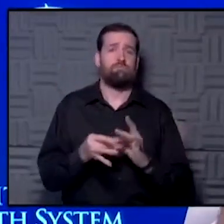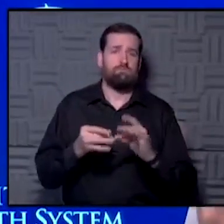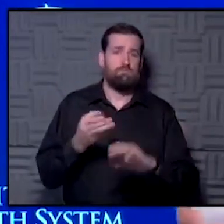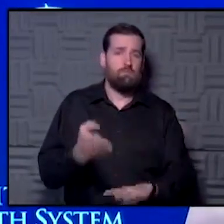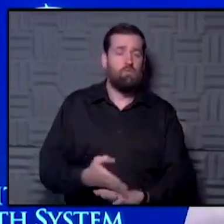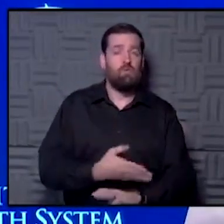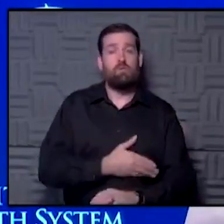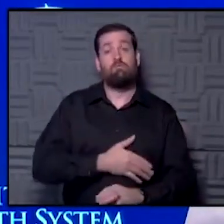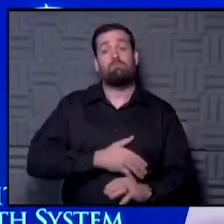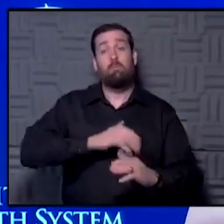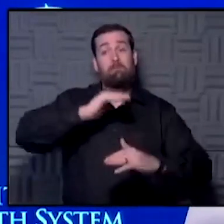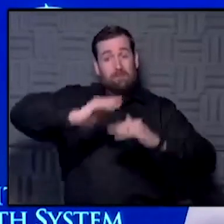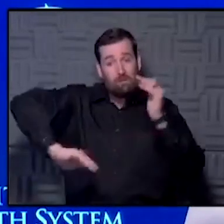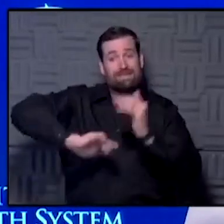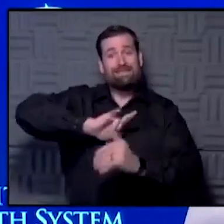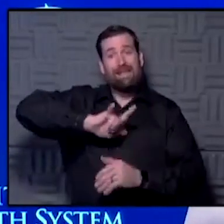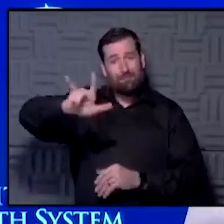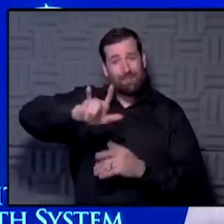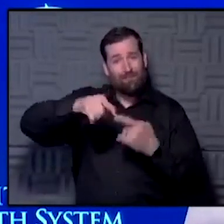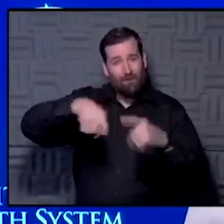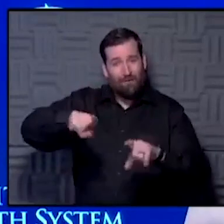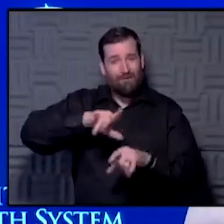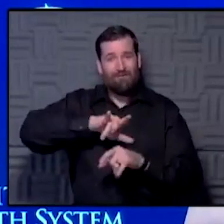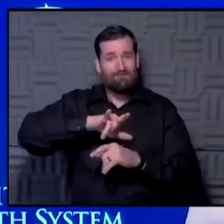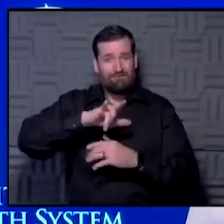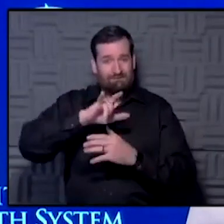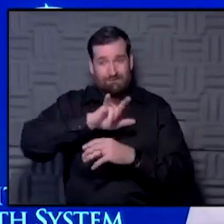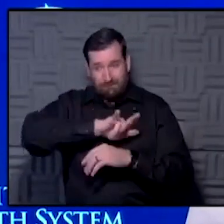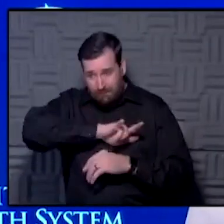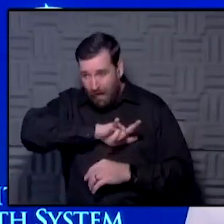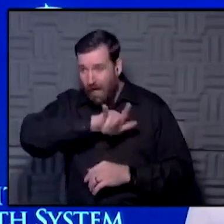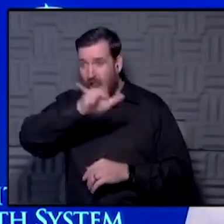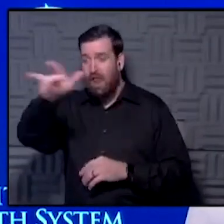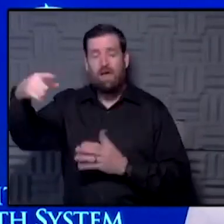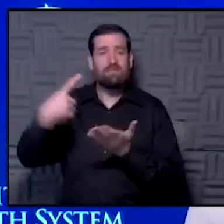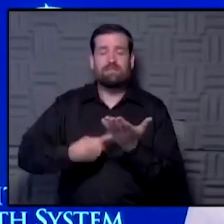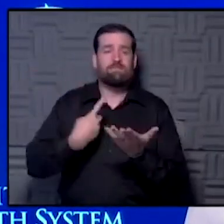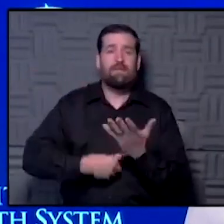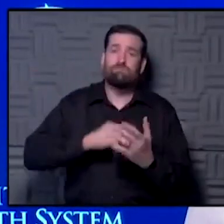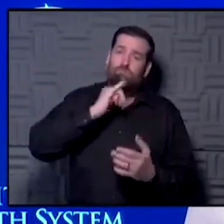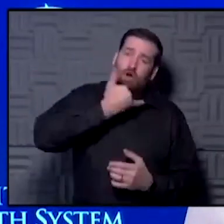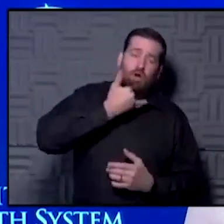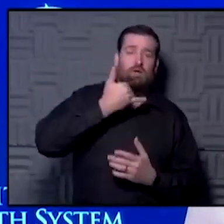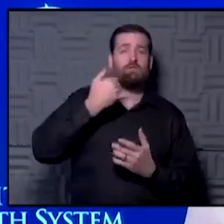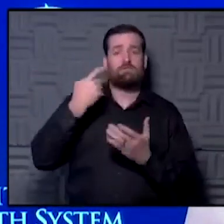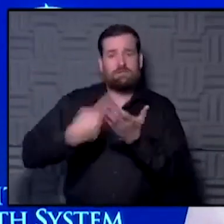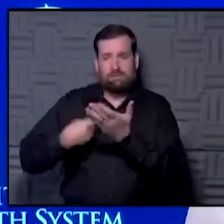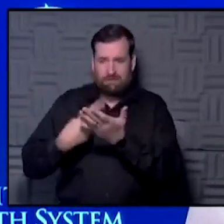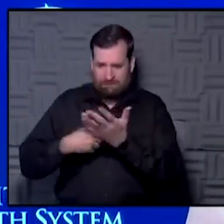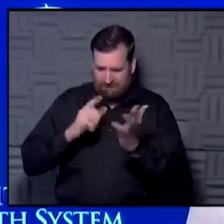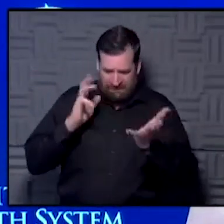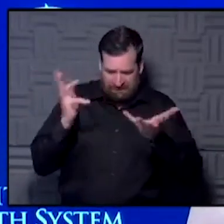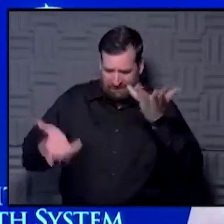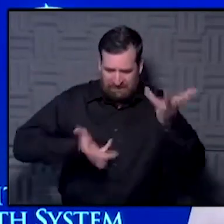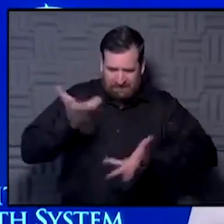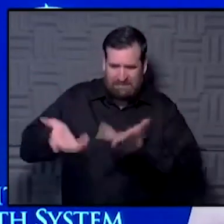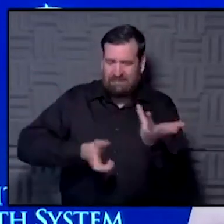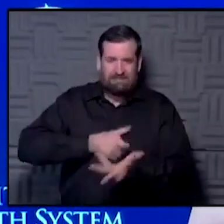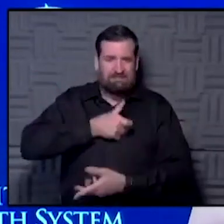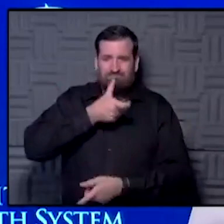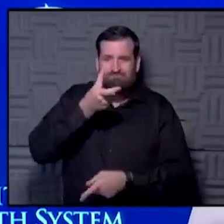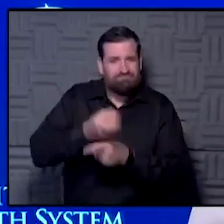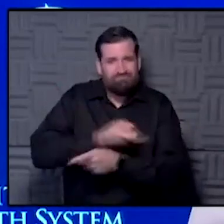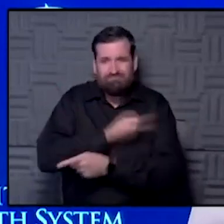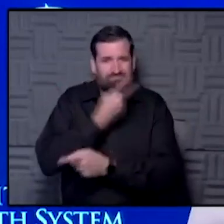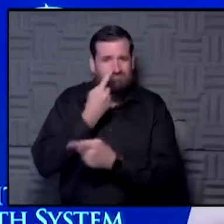We're building an airplane while we fly it, and sometimes the parts don't fit, and sometimes we're wrong about what part we're trying to put together. But